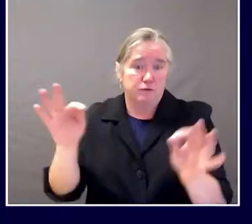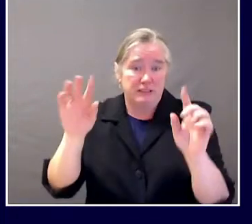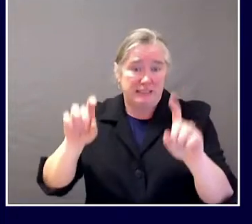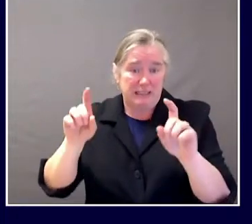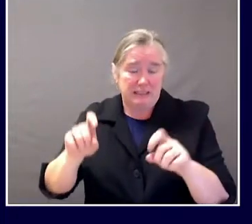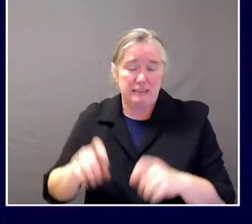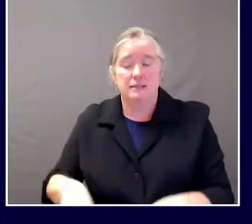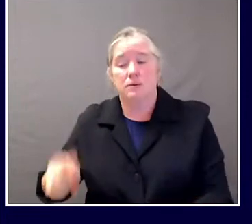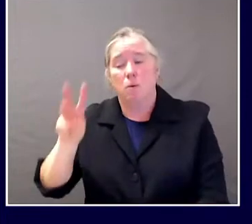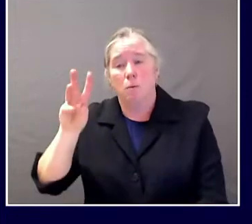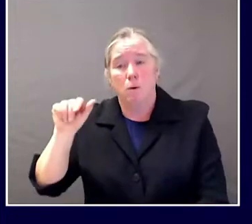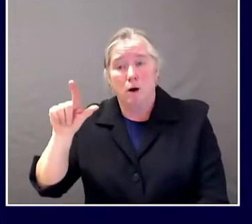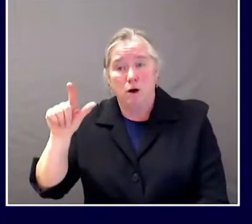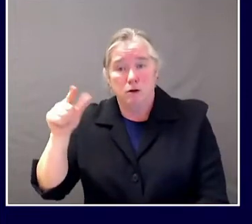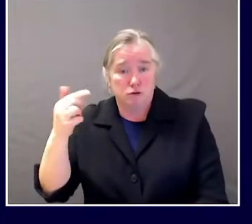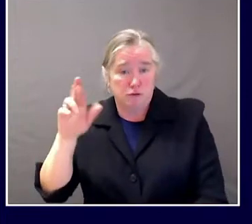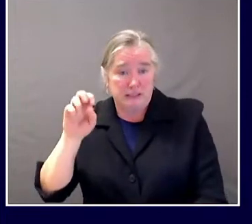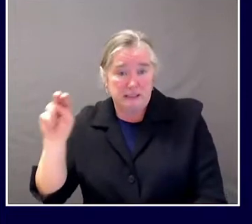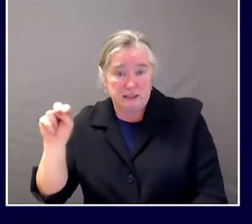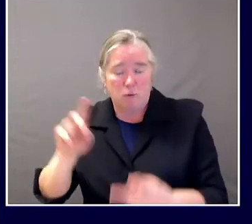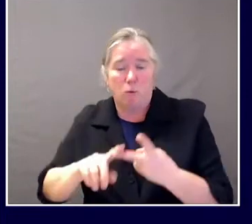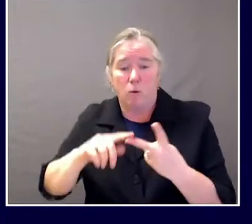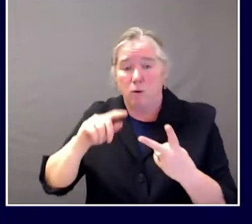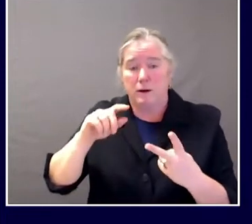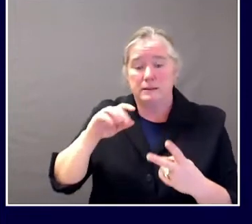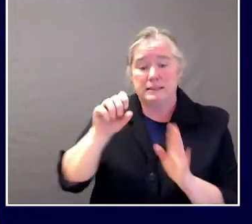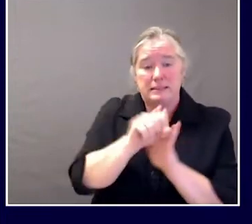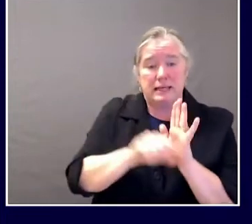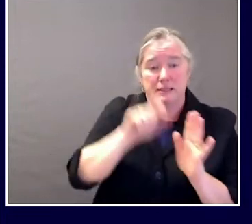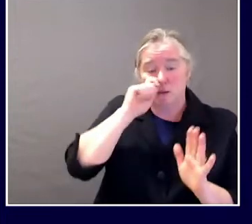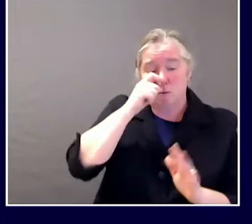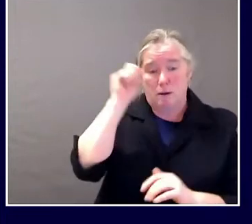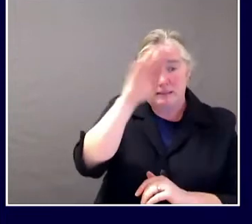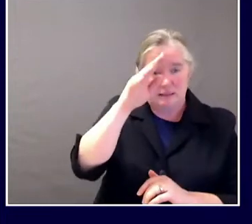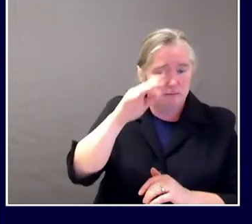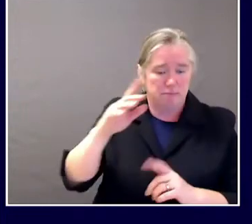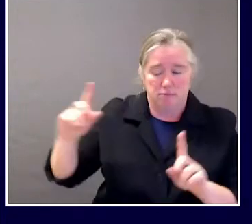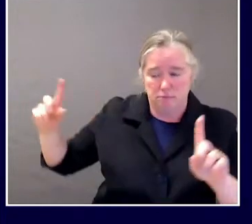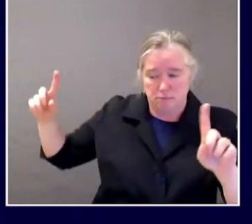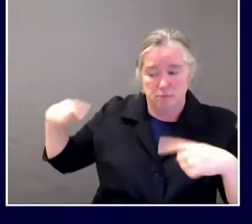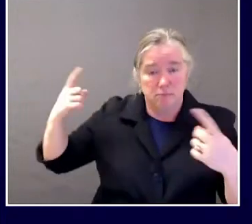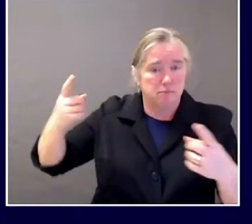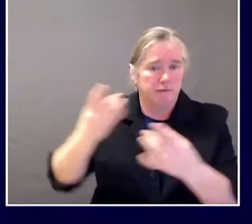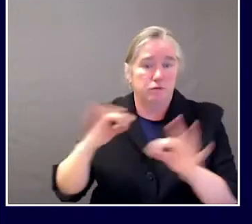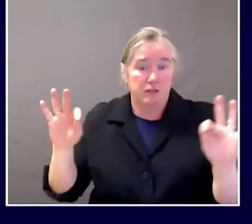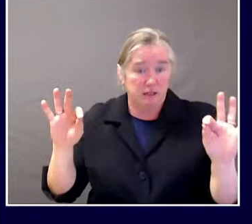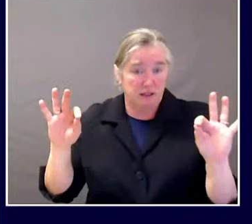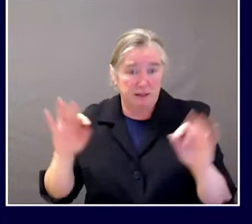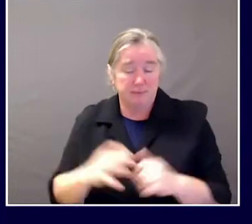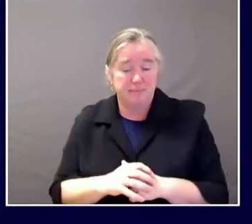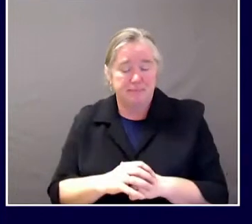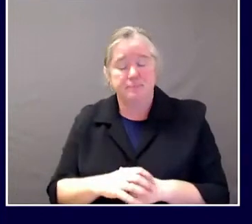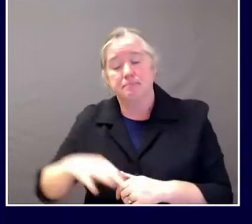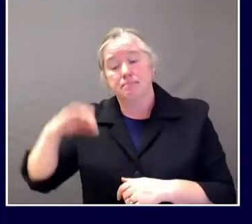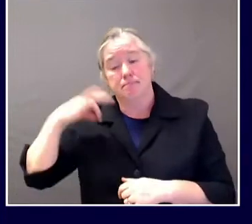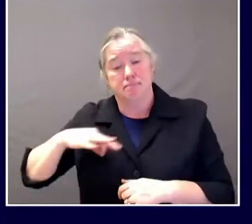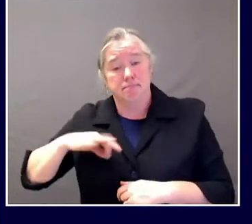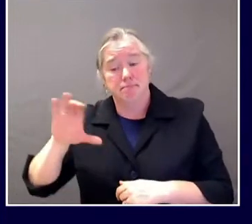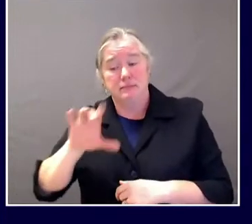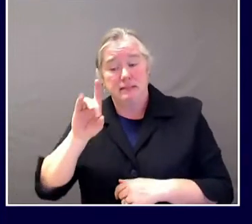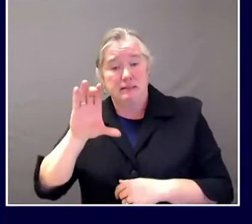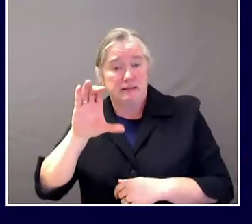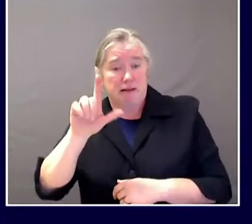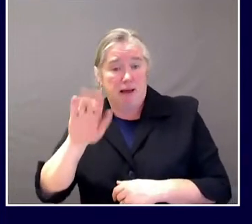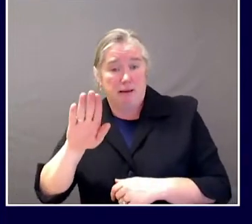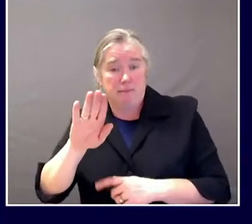Swab and Sends, has been available at no charge ever since we started setting them up. The Maine CDC laboratory doesn't